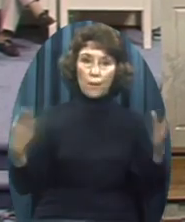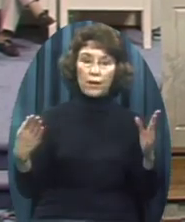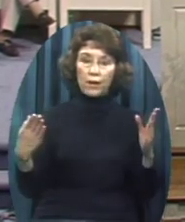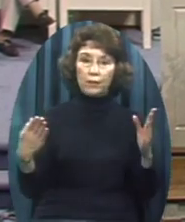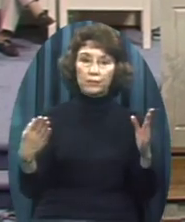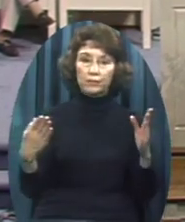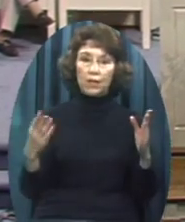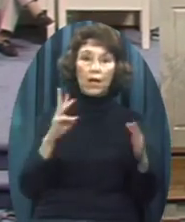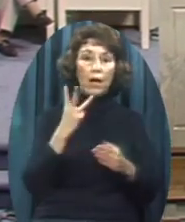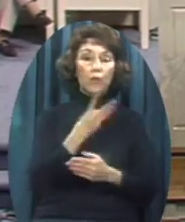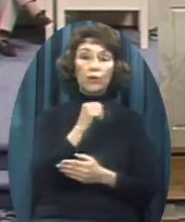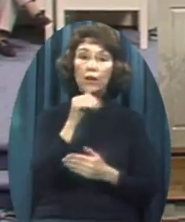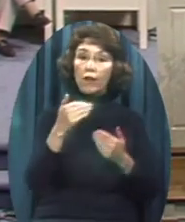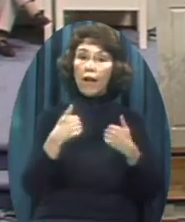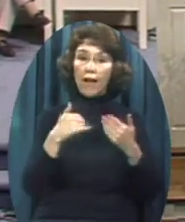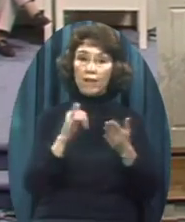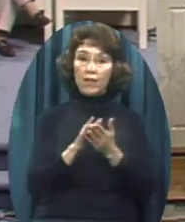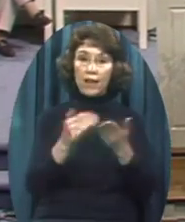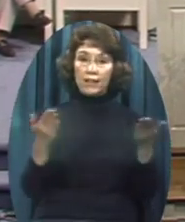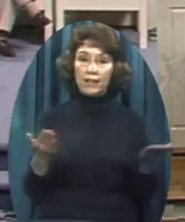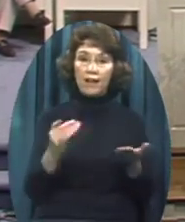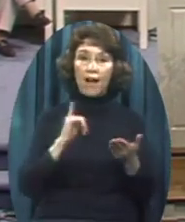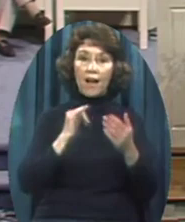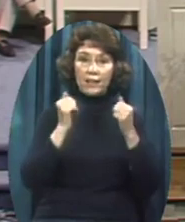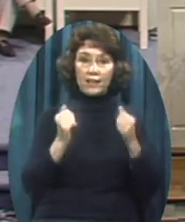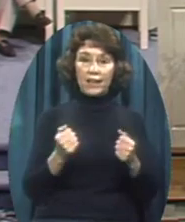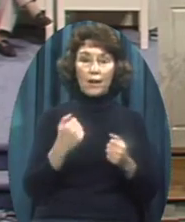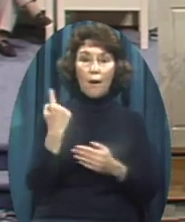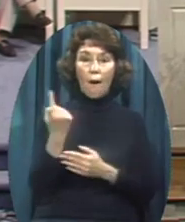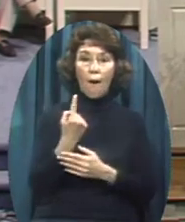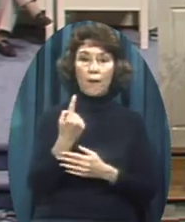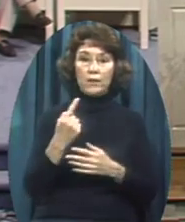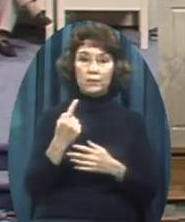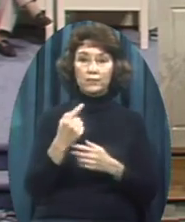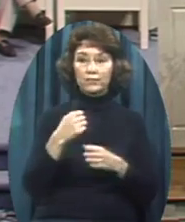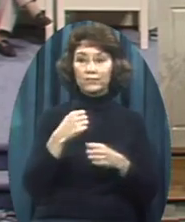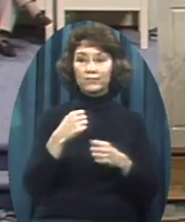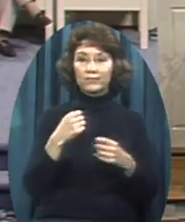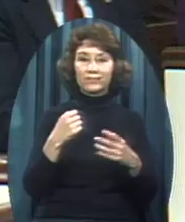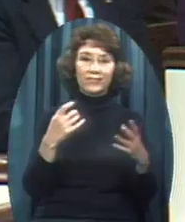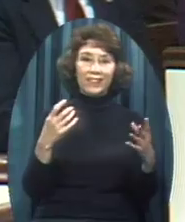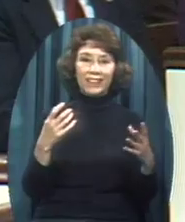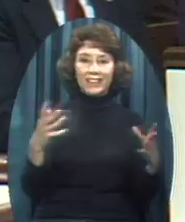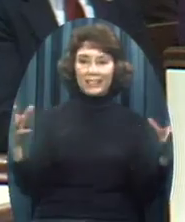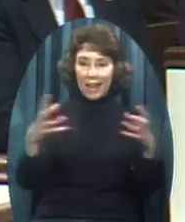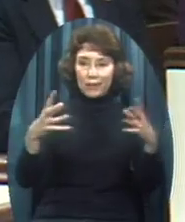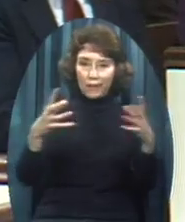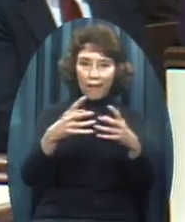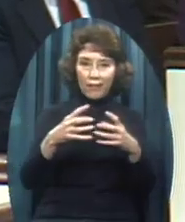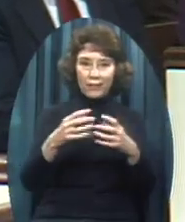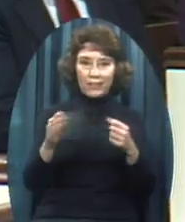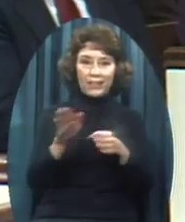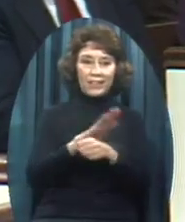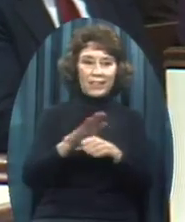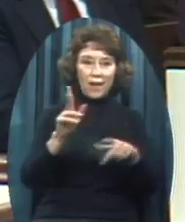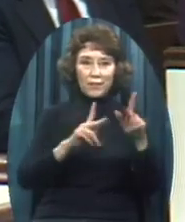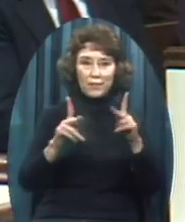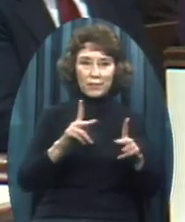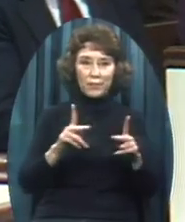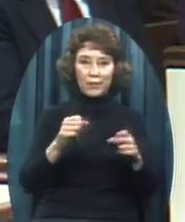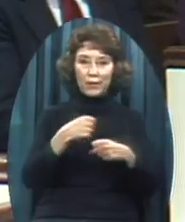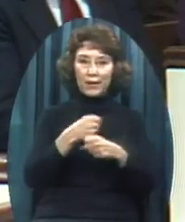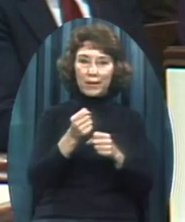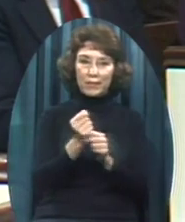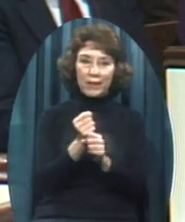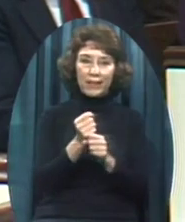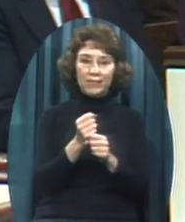it. And I can always stir up enough crowd to make enough dust that nobody wants it. I've there are enough Lester